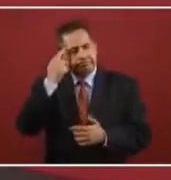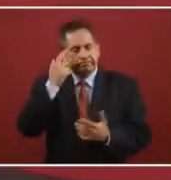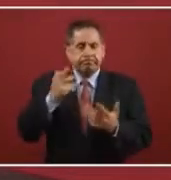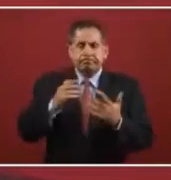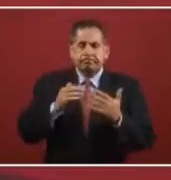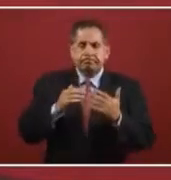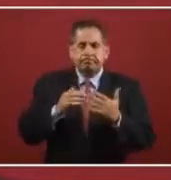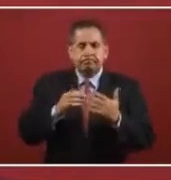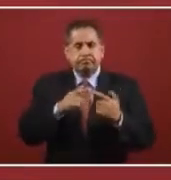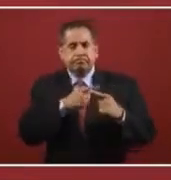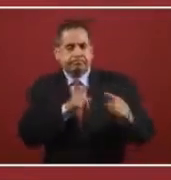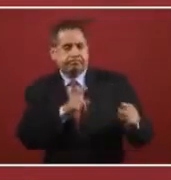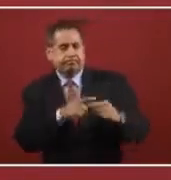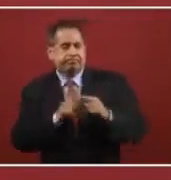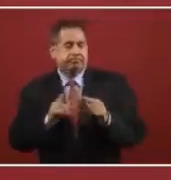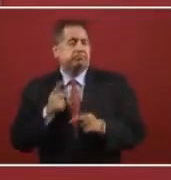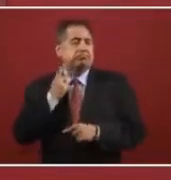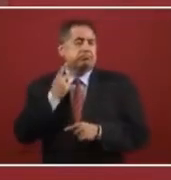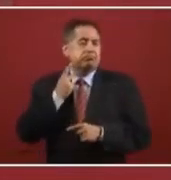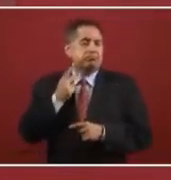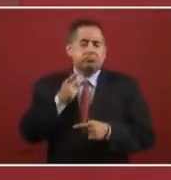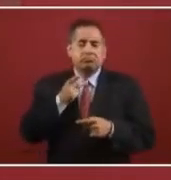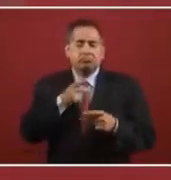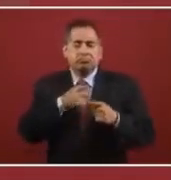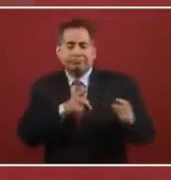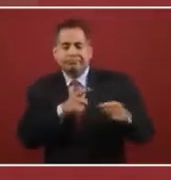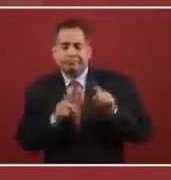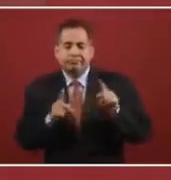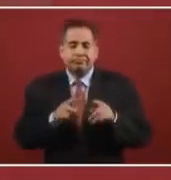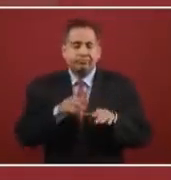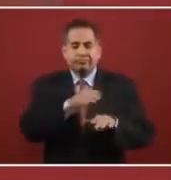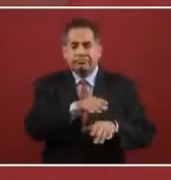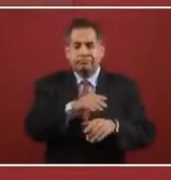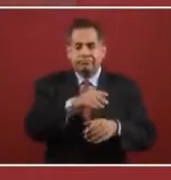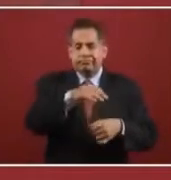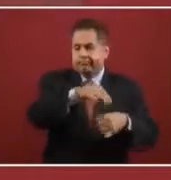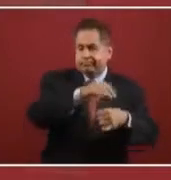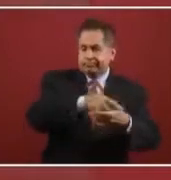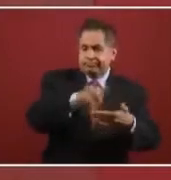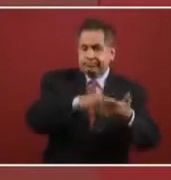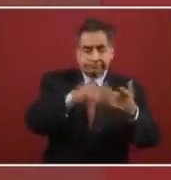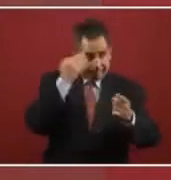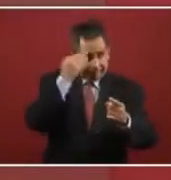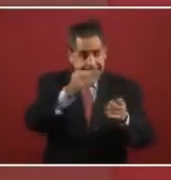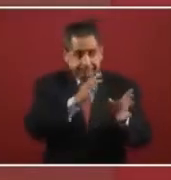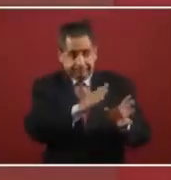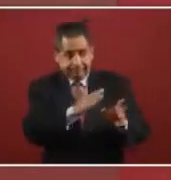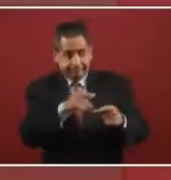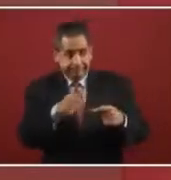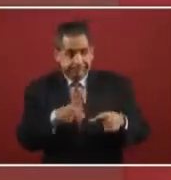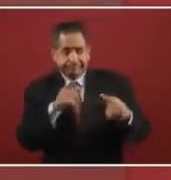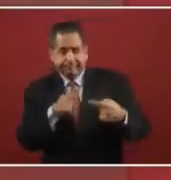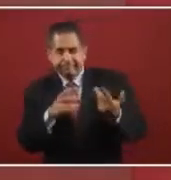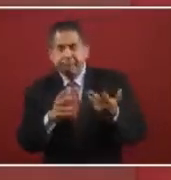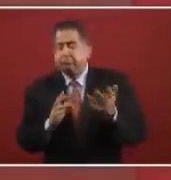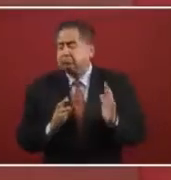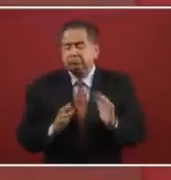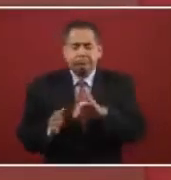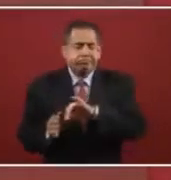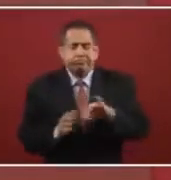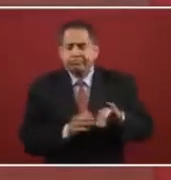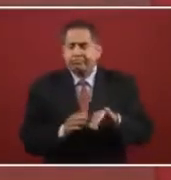like over the top regarding the political or electoral que se puedan that may be